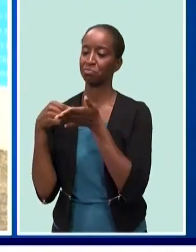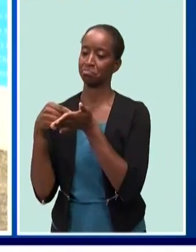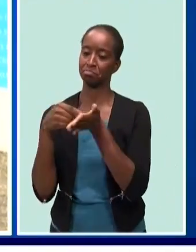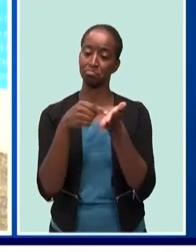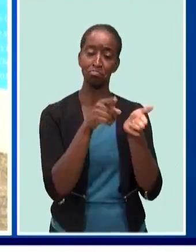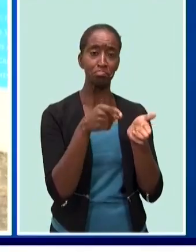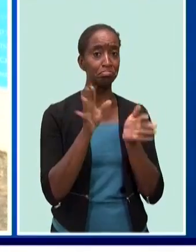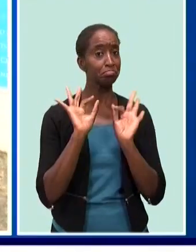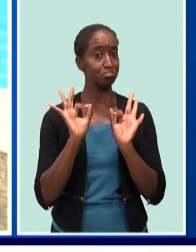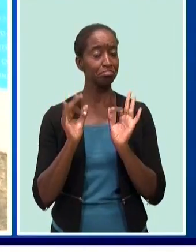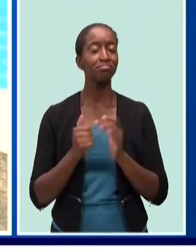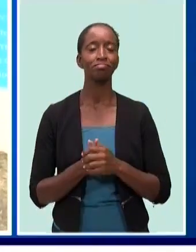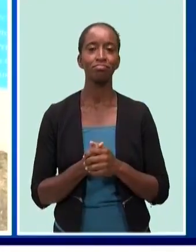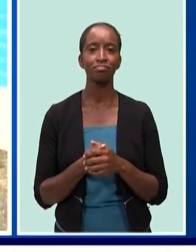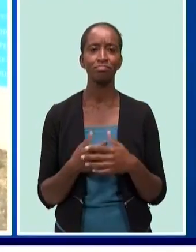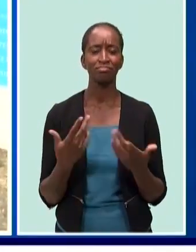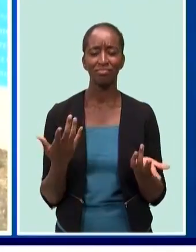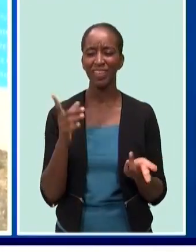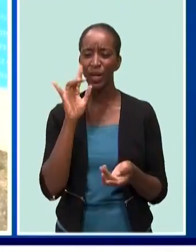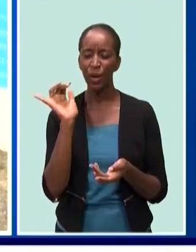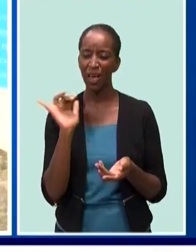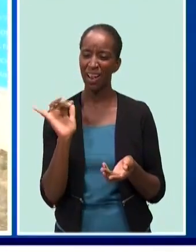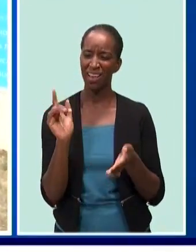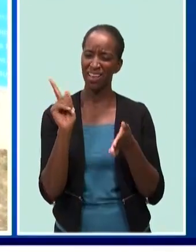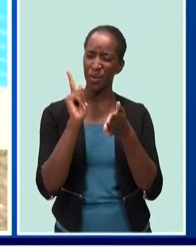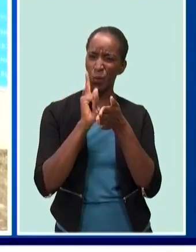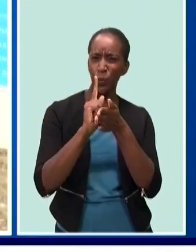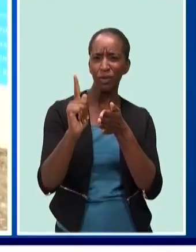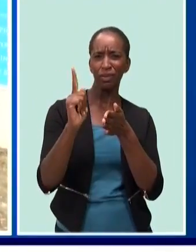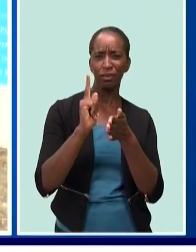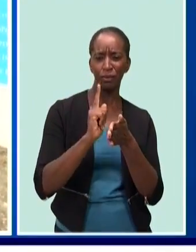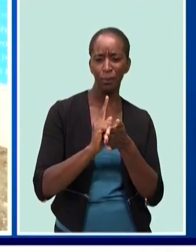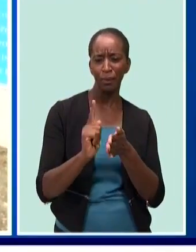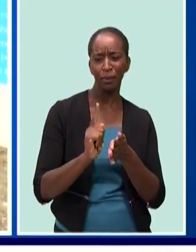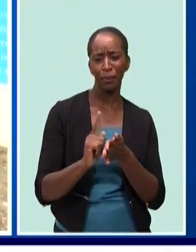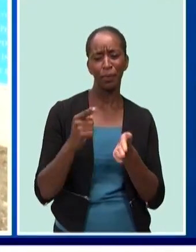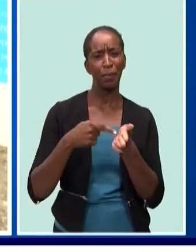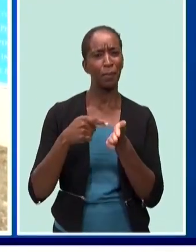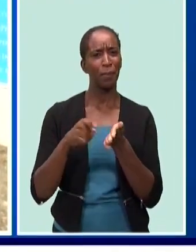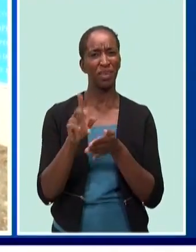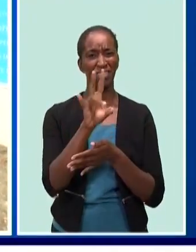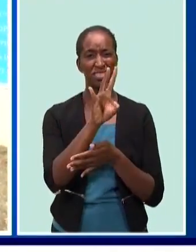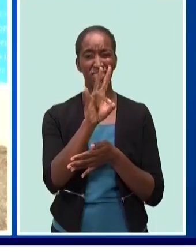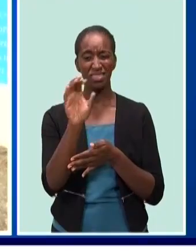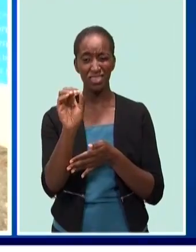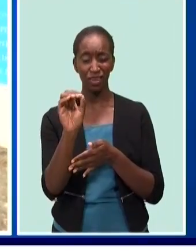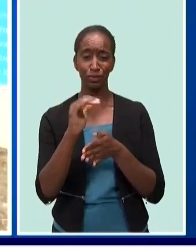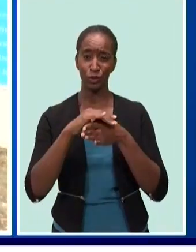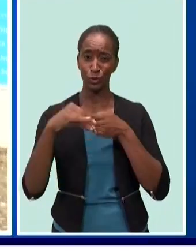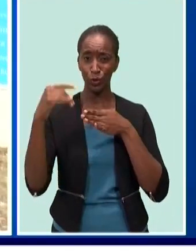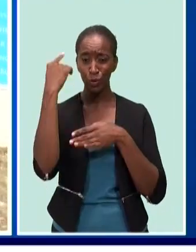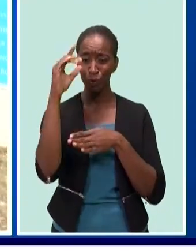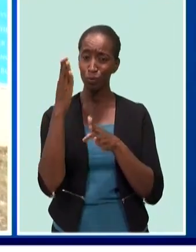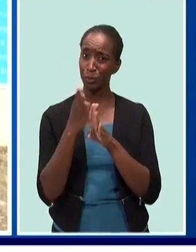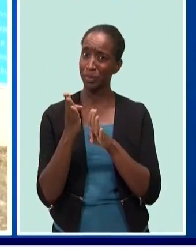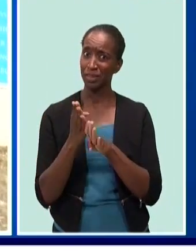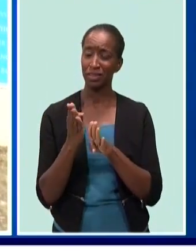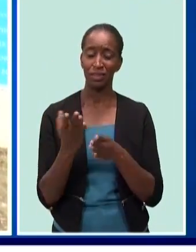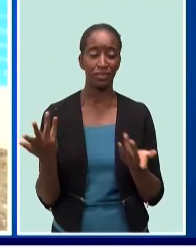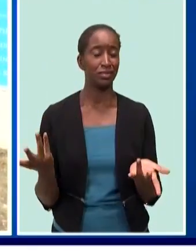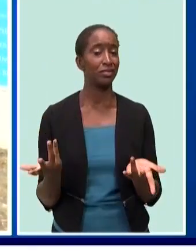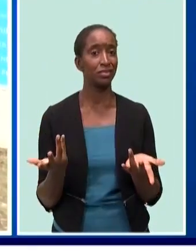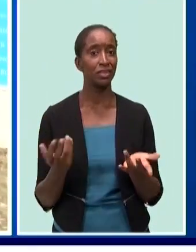asking for a major relief so they can put more money into spending in town, into spending here at Sheraton, into spending all over in Barbados. So